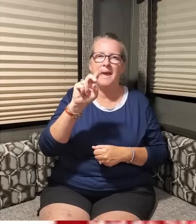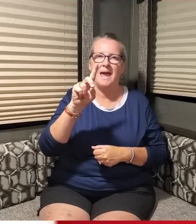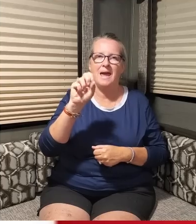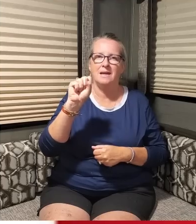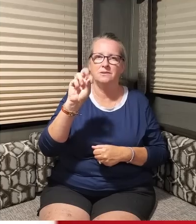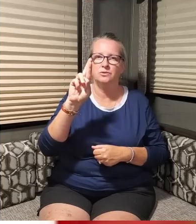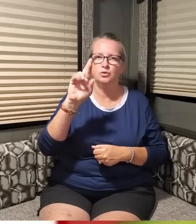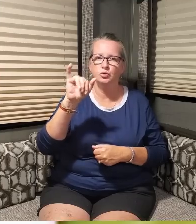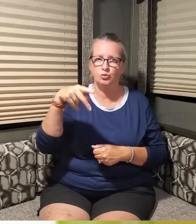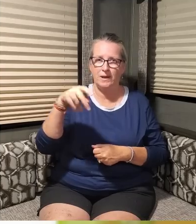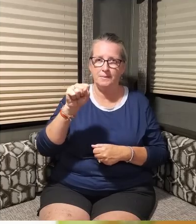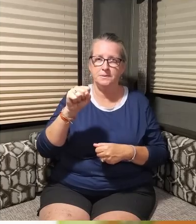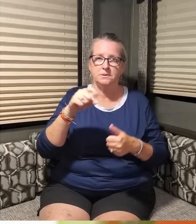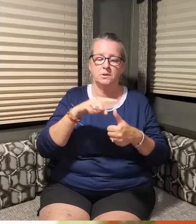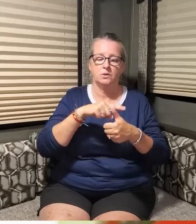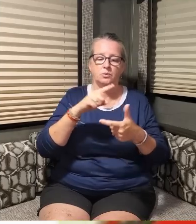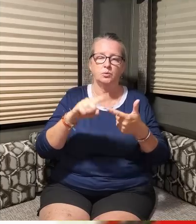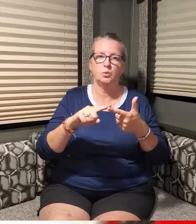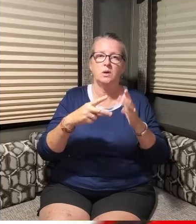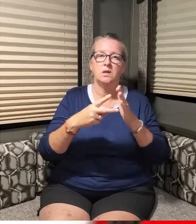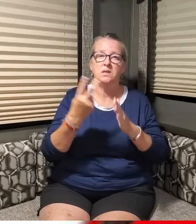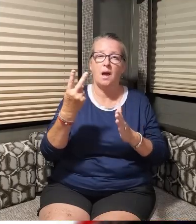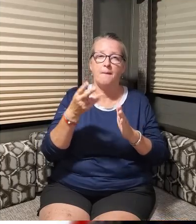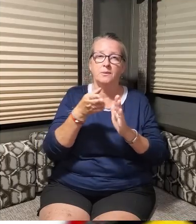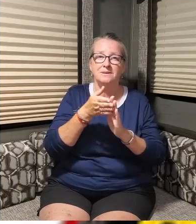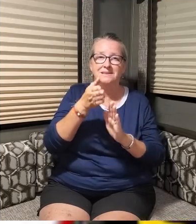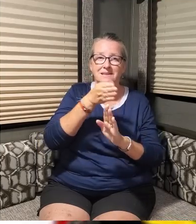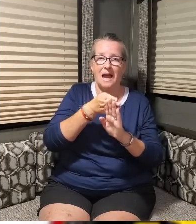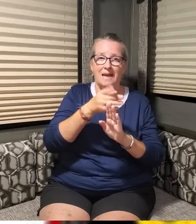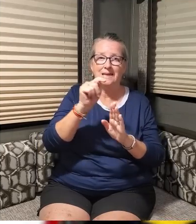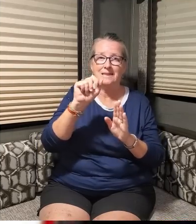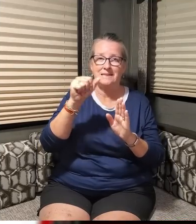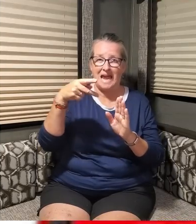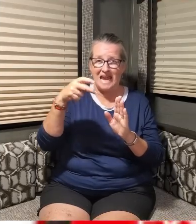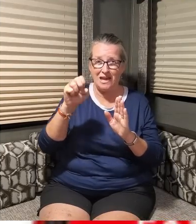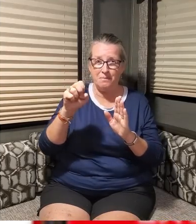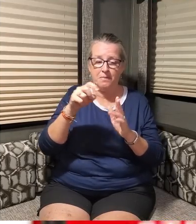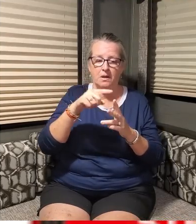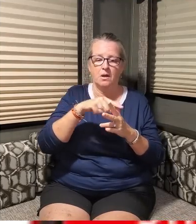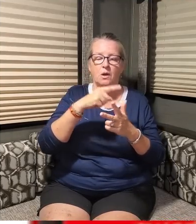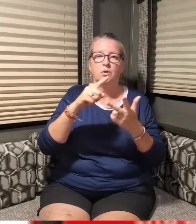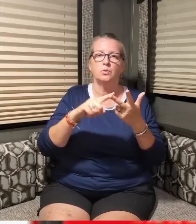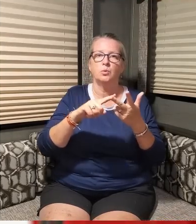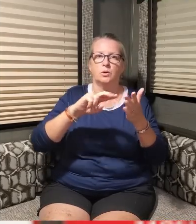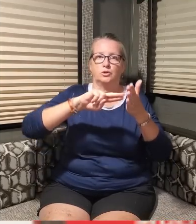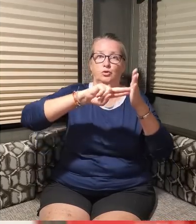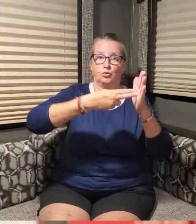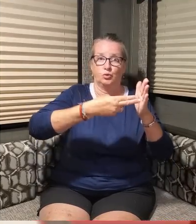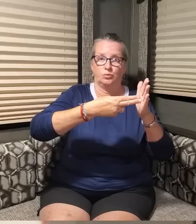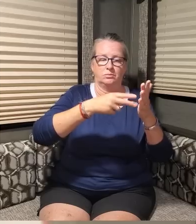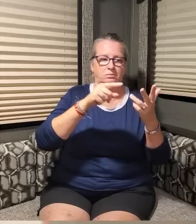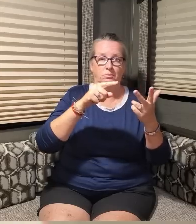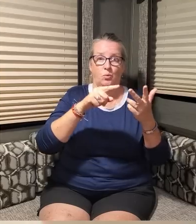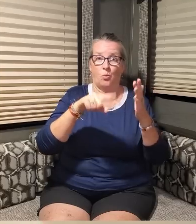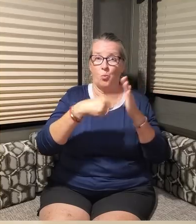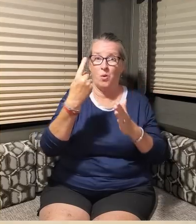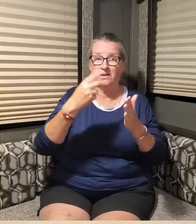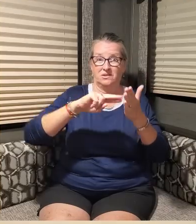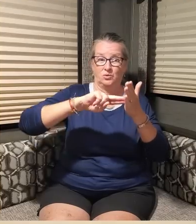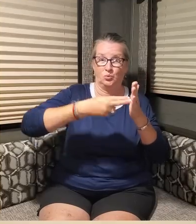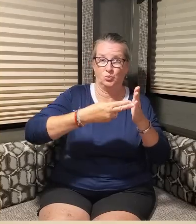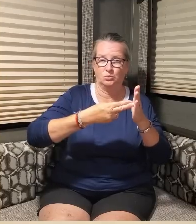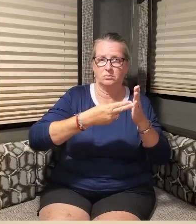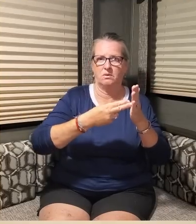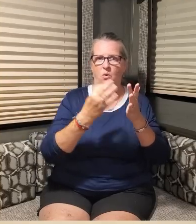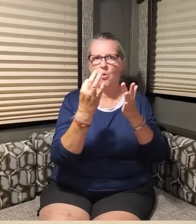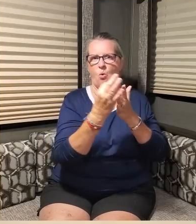strips to exterior double-sided tape to screws. Because, once you put in a screw, you're done. That's it. The hole's there